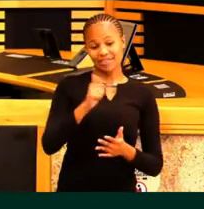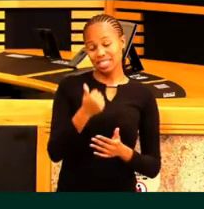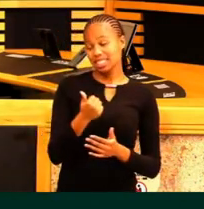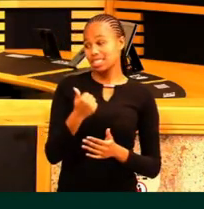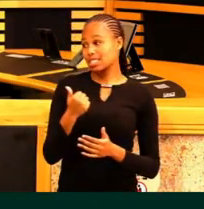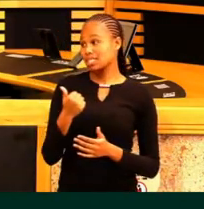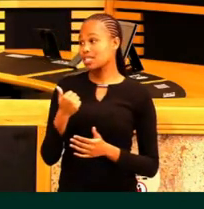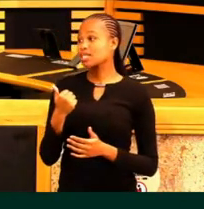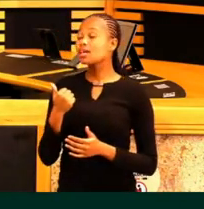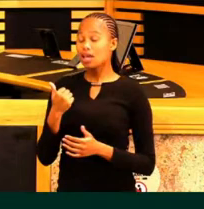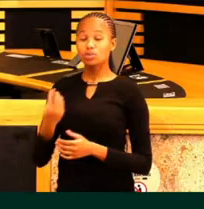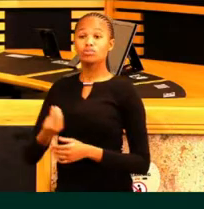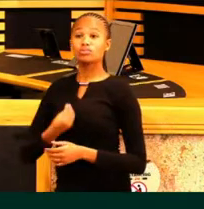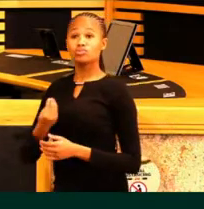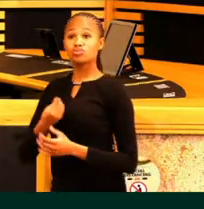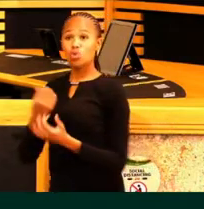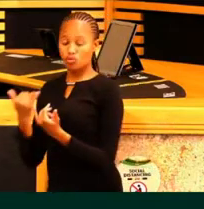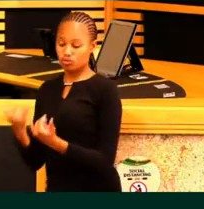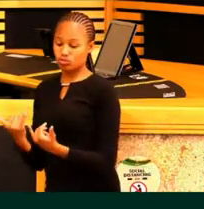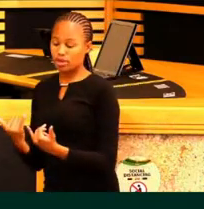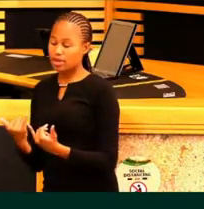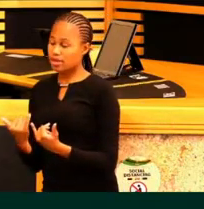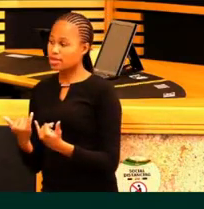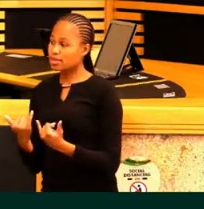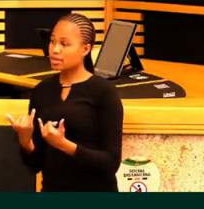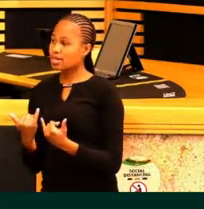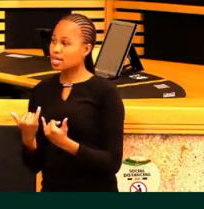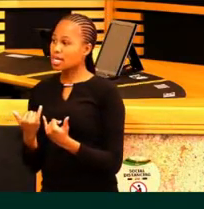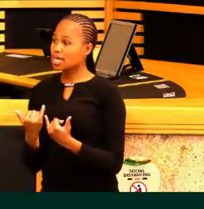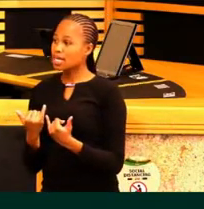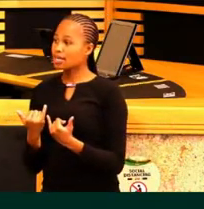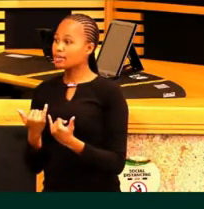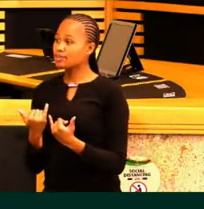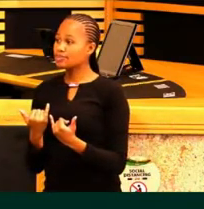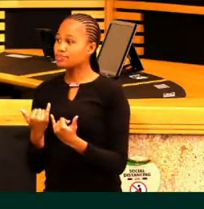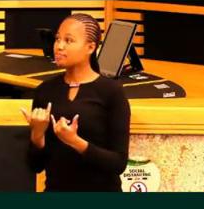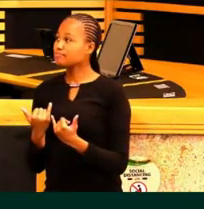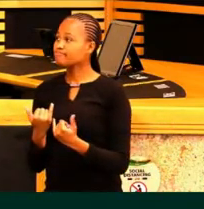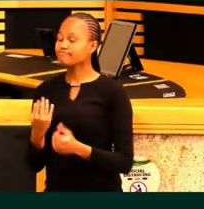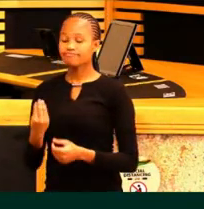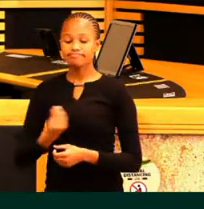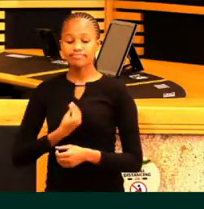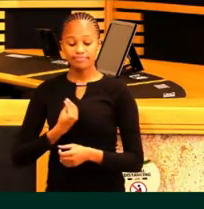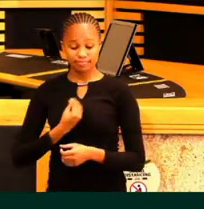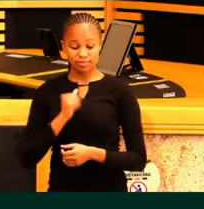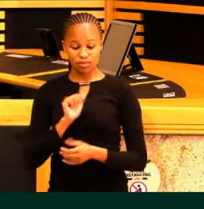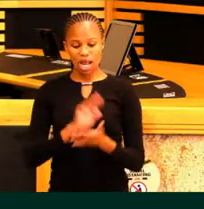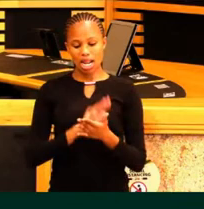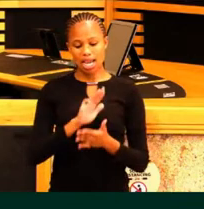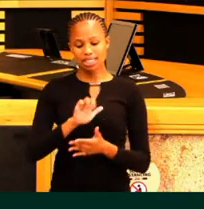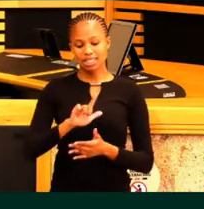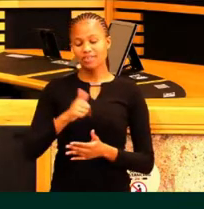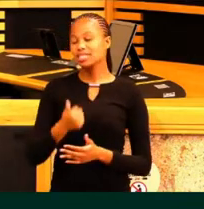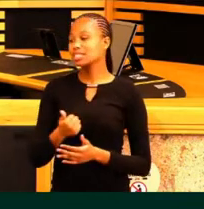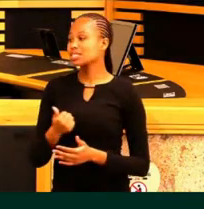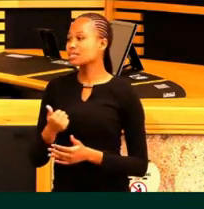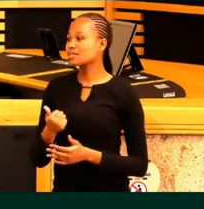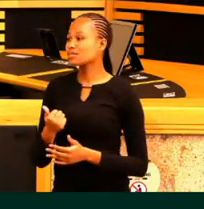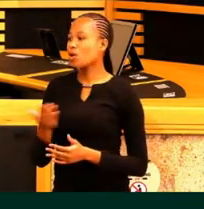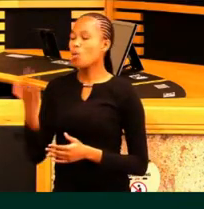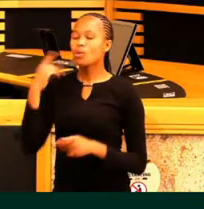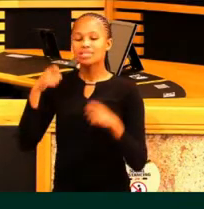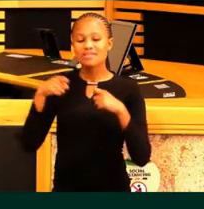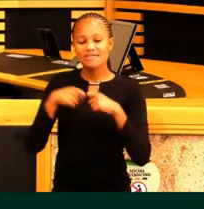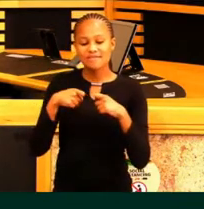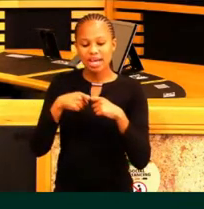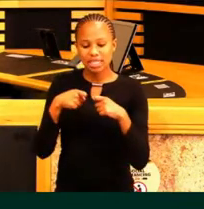and the generation of today the generation of 1976 was fighting